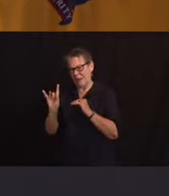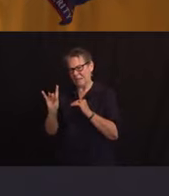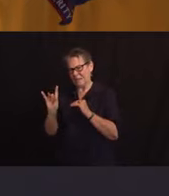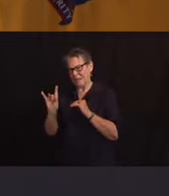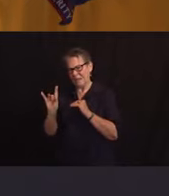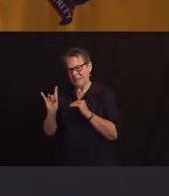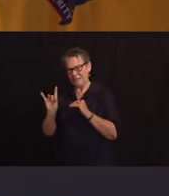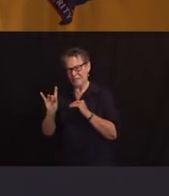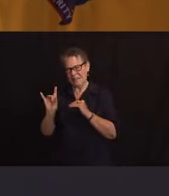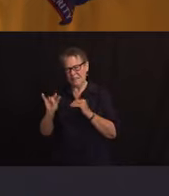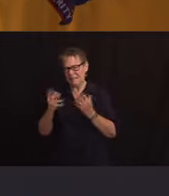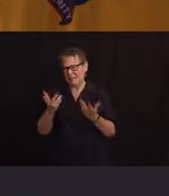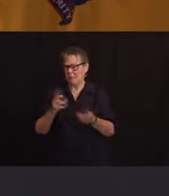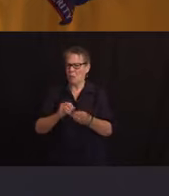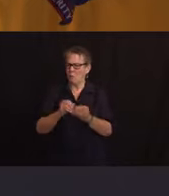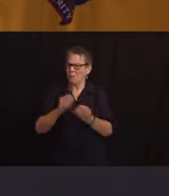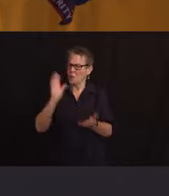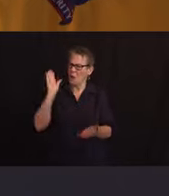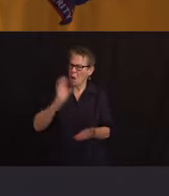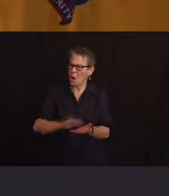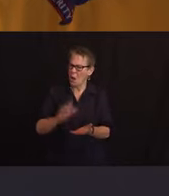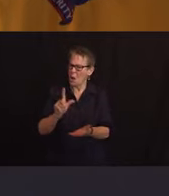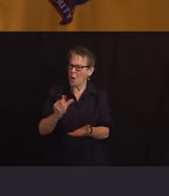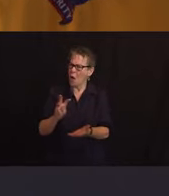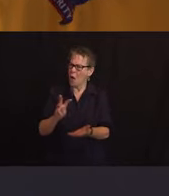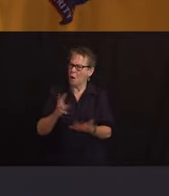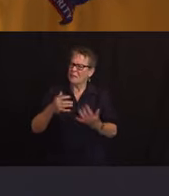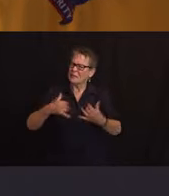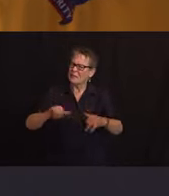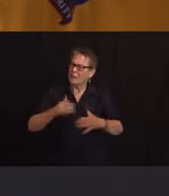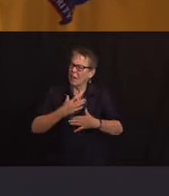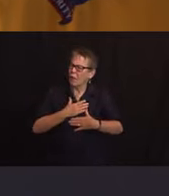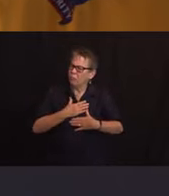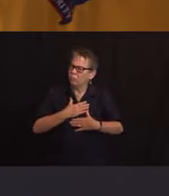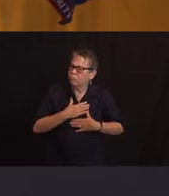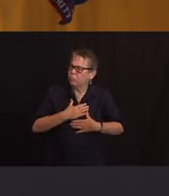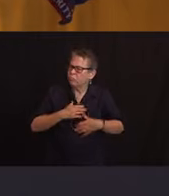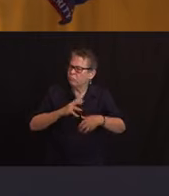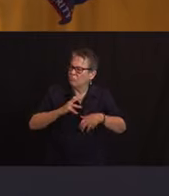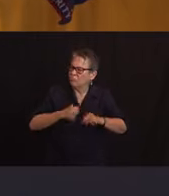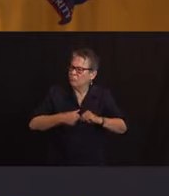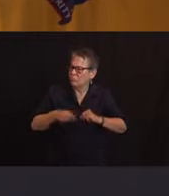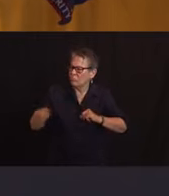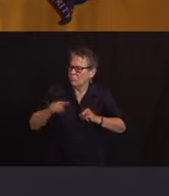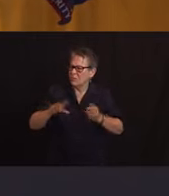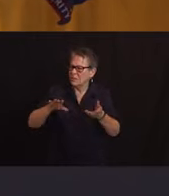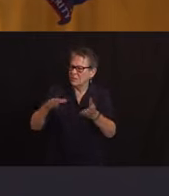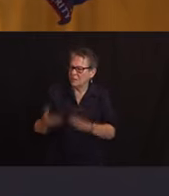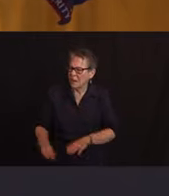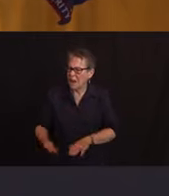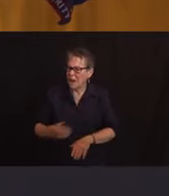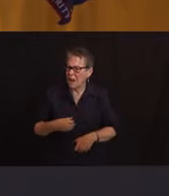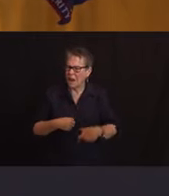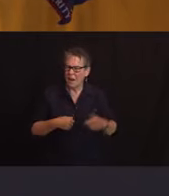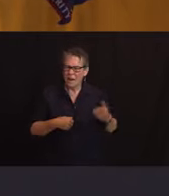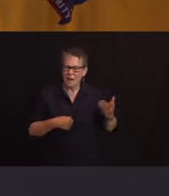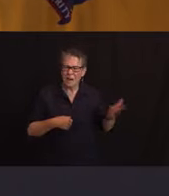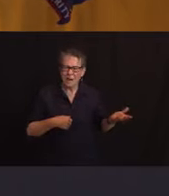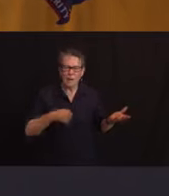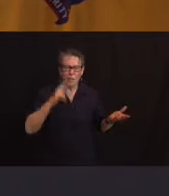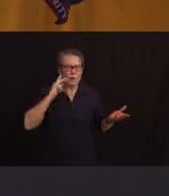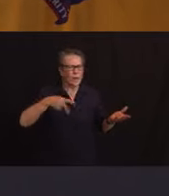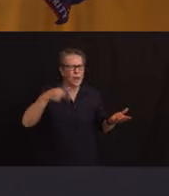low. I don't know, is there any guidance, I guess I'll turn this to you, Judy. We know that Pfizer is going to pursue the 12 to